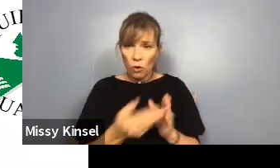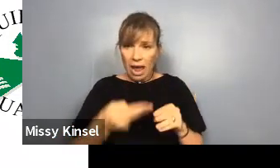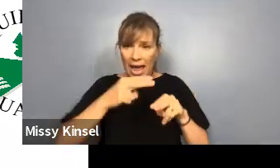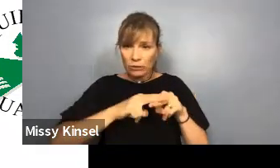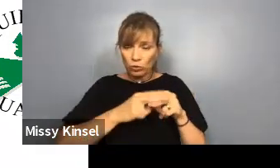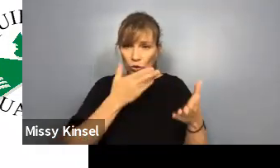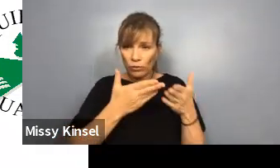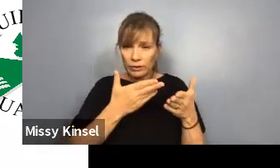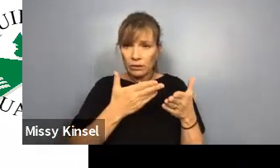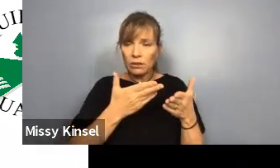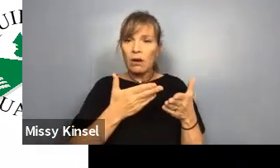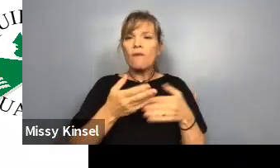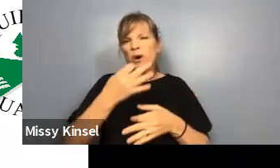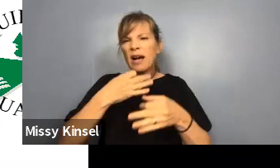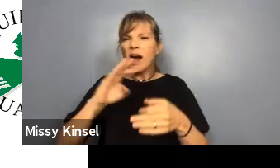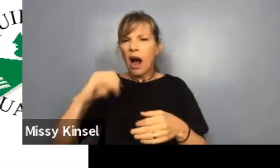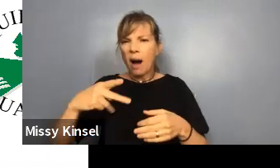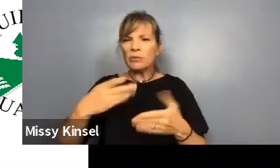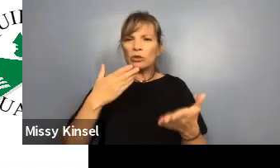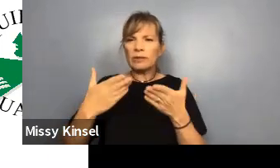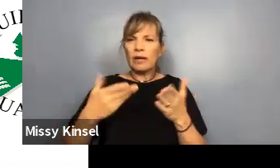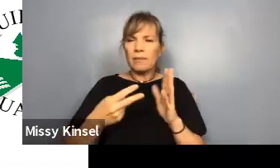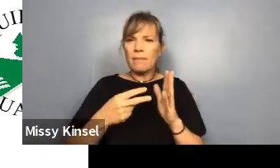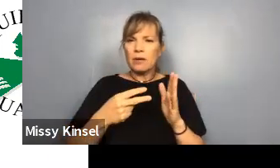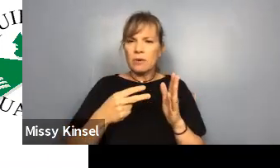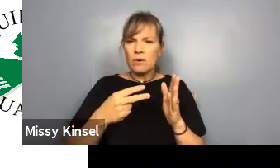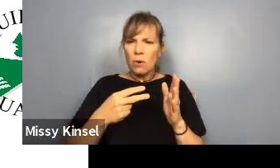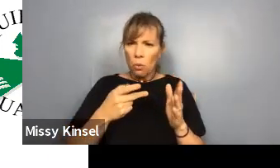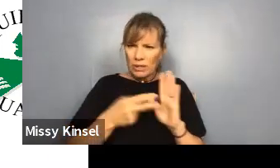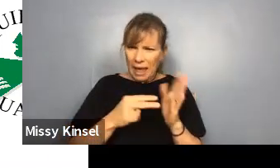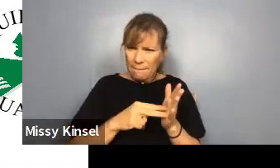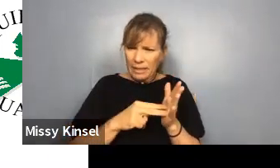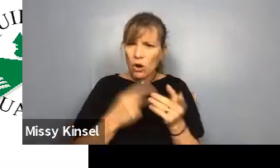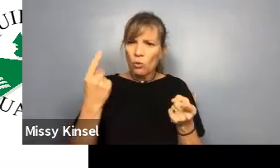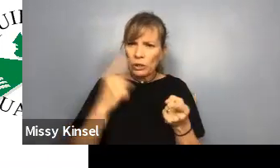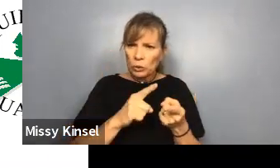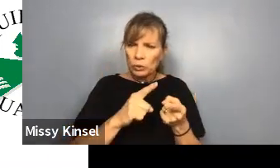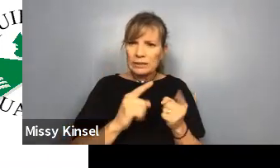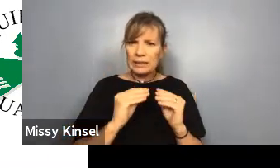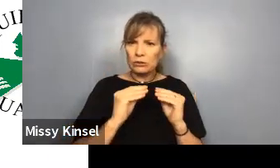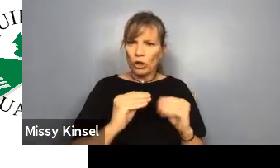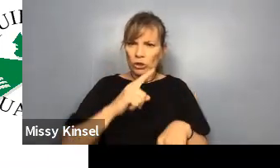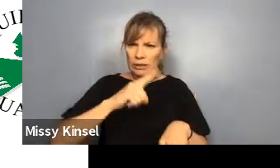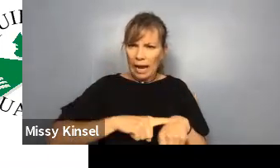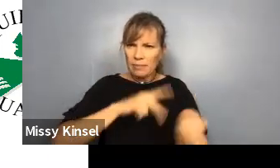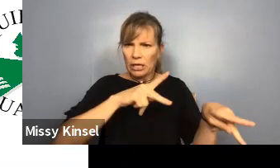through compensatory services, I think they mean, would that mean reducing instructional time in order to receive that